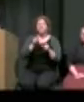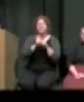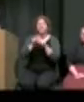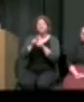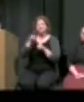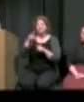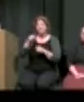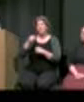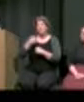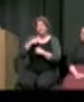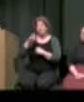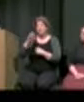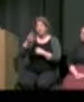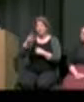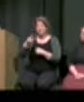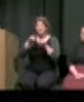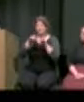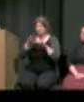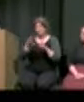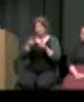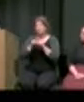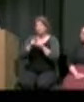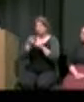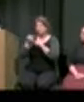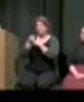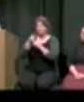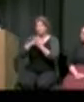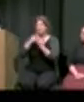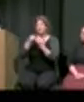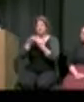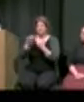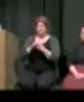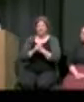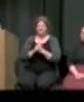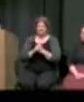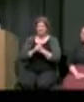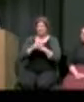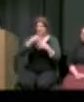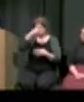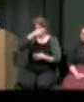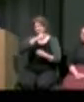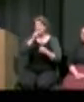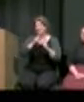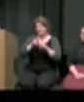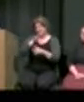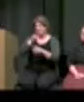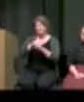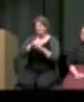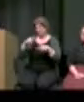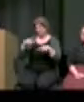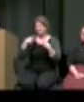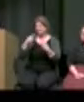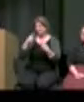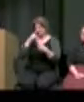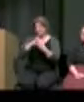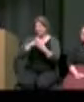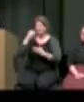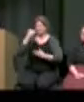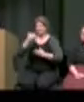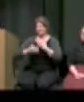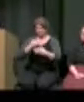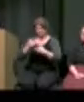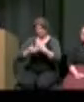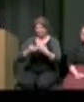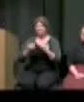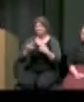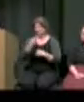have a U.S. Army Corps of Engineers supporting the project as well. So lots of folks involved in order to get the project where it is